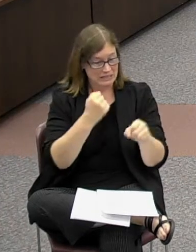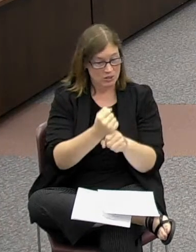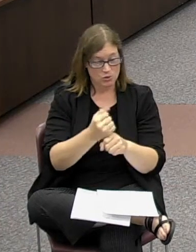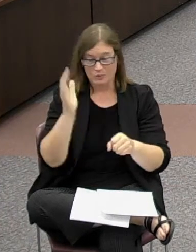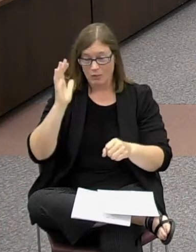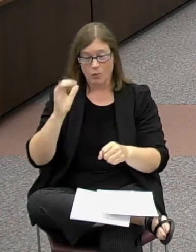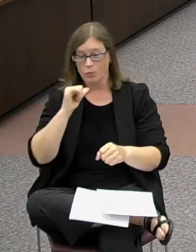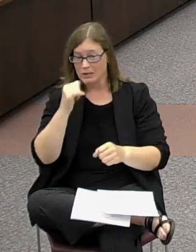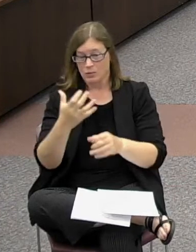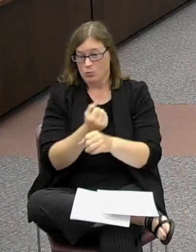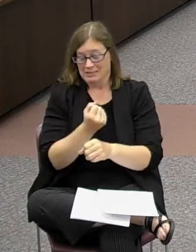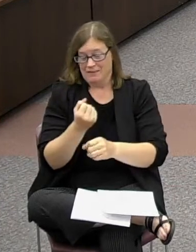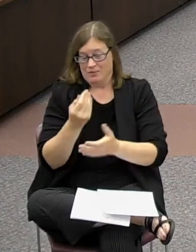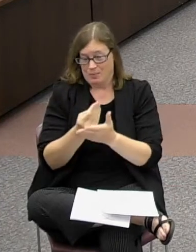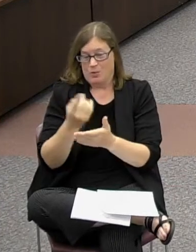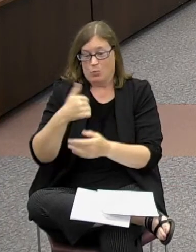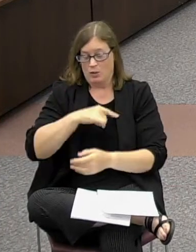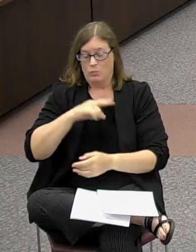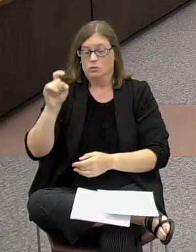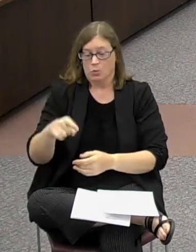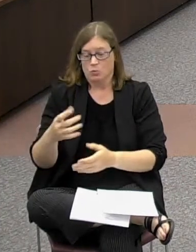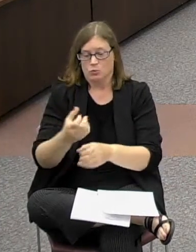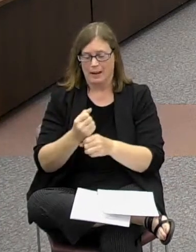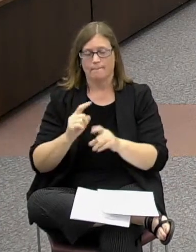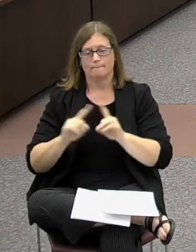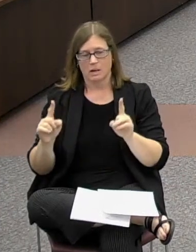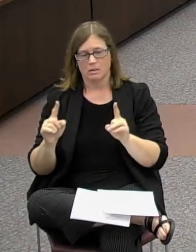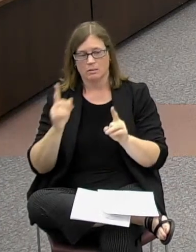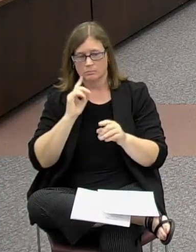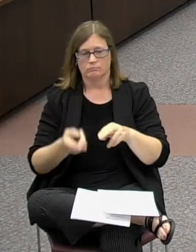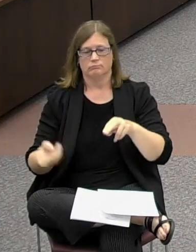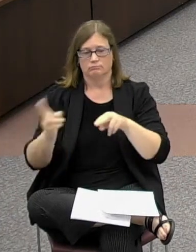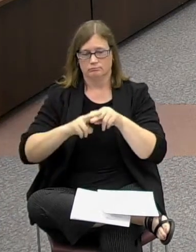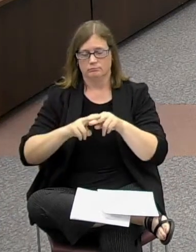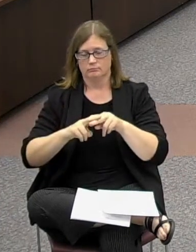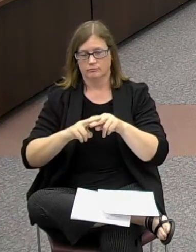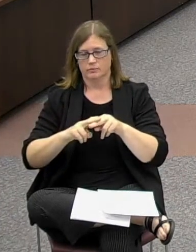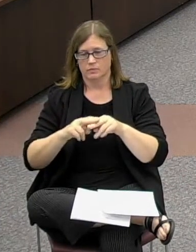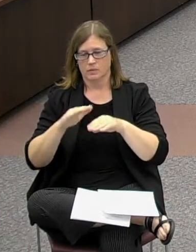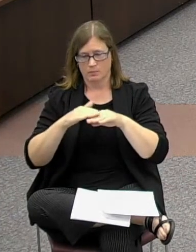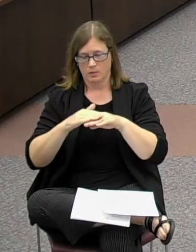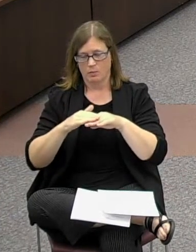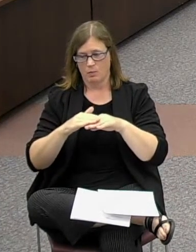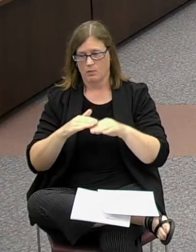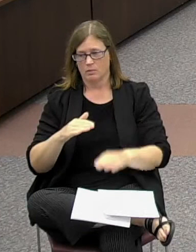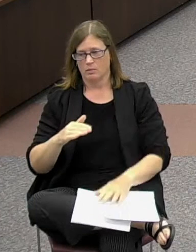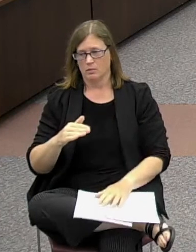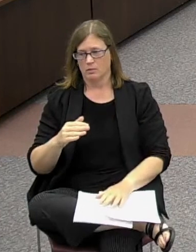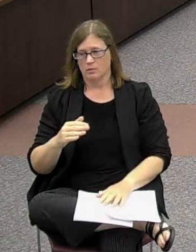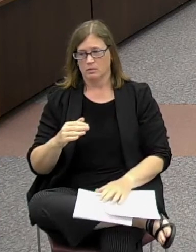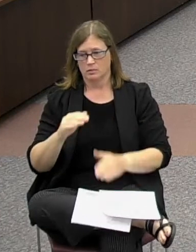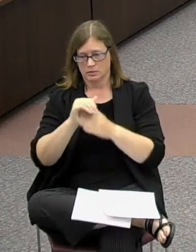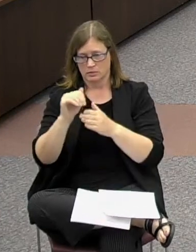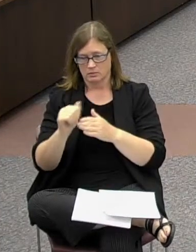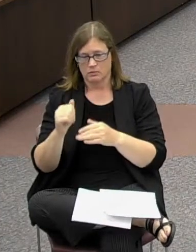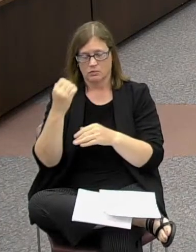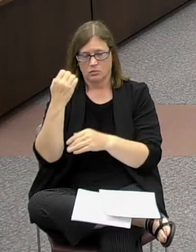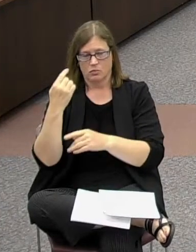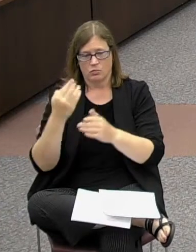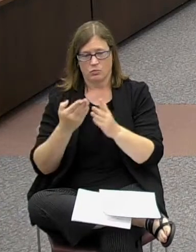receiving money that we should have been receiving, but that will raise our base funding minimum, or the minimum amount of dollars we'll get through